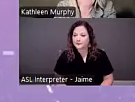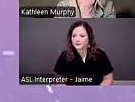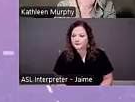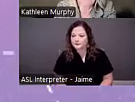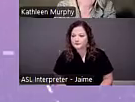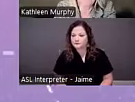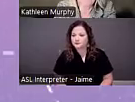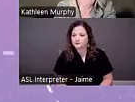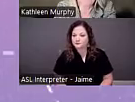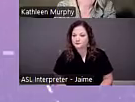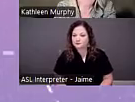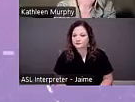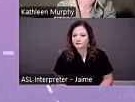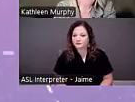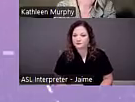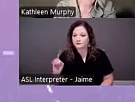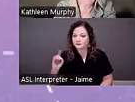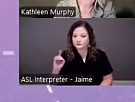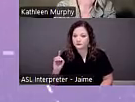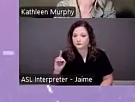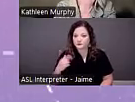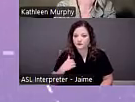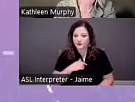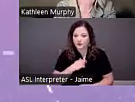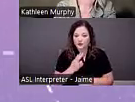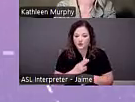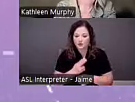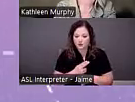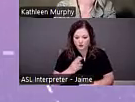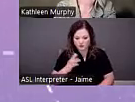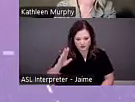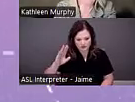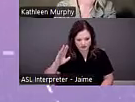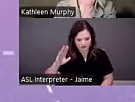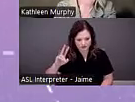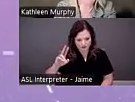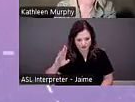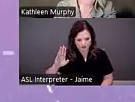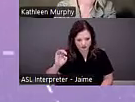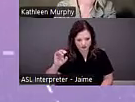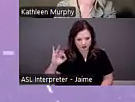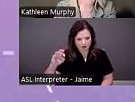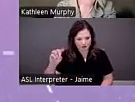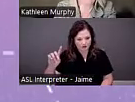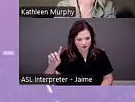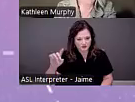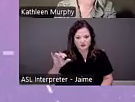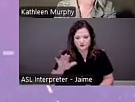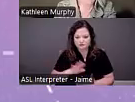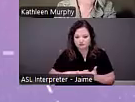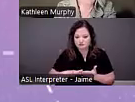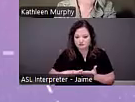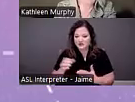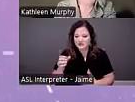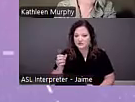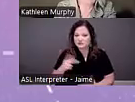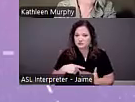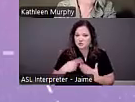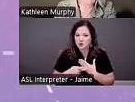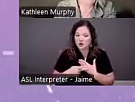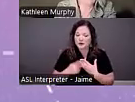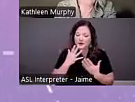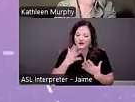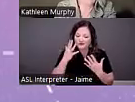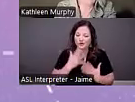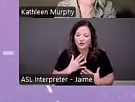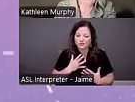We used Beyond. It's a very nice program. Unfortunately, it's a program